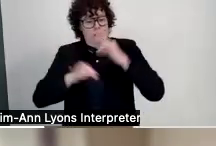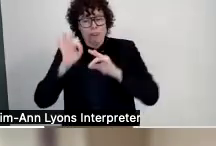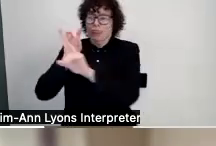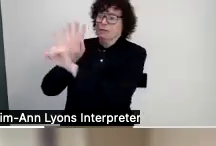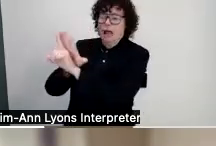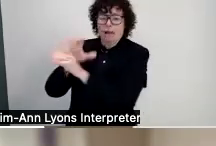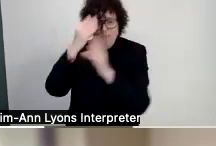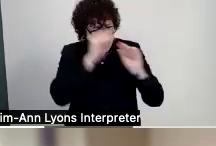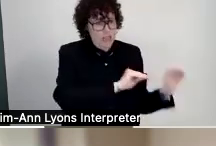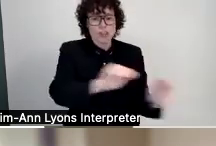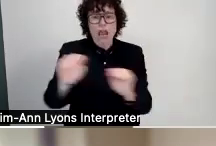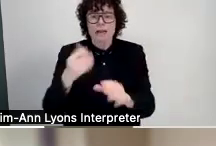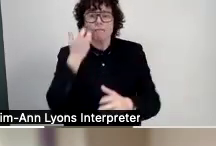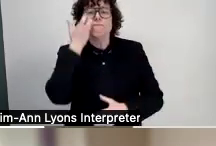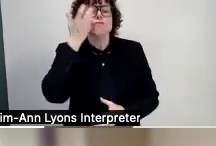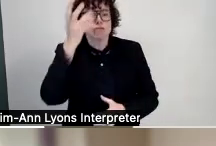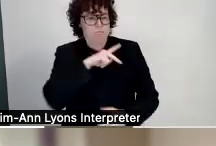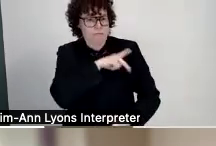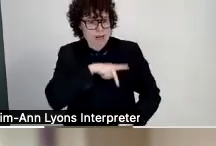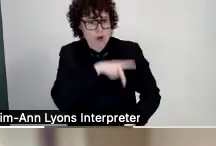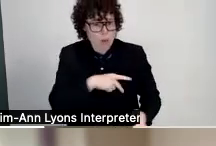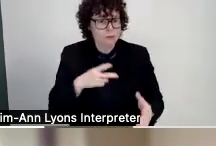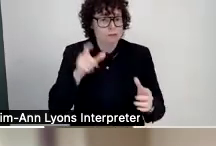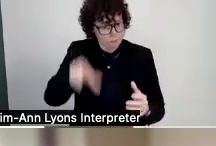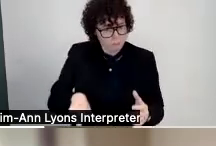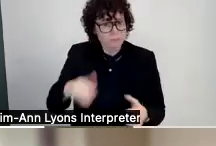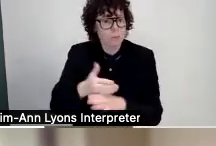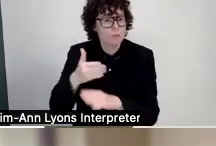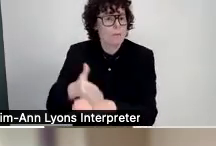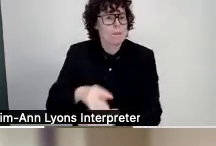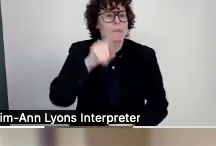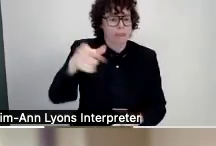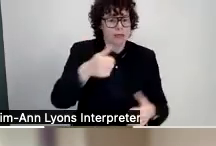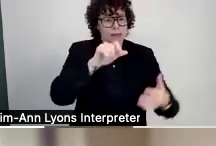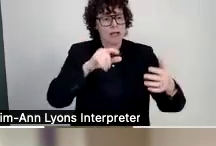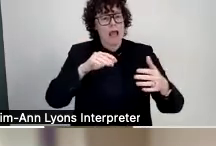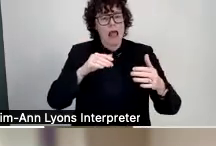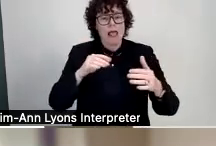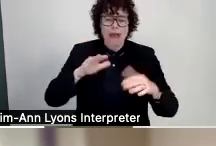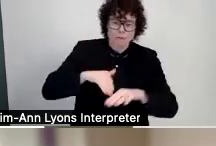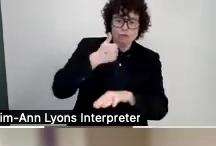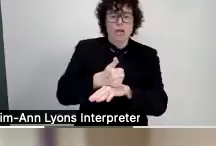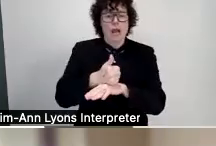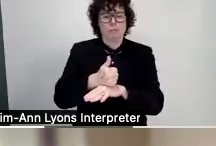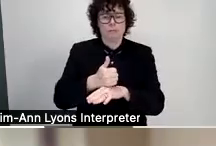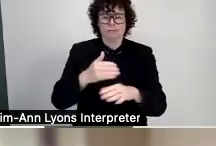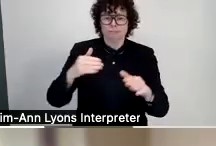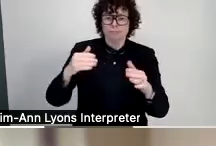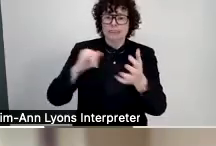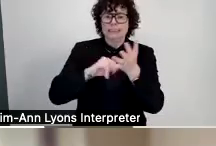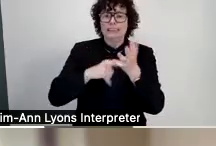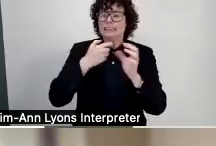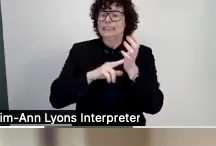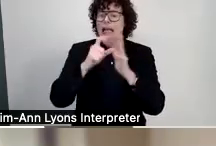all education programs meet a certain quality. To do this, they make standards which say exactly what students should learn in their